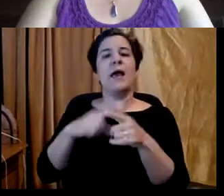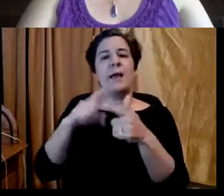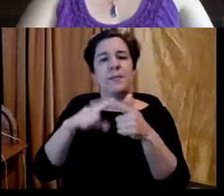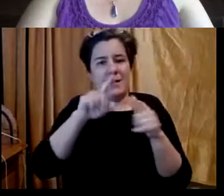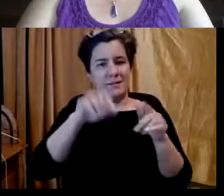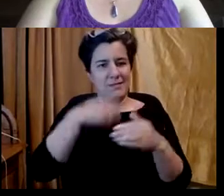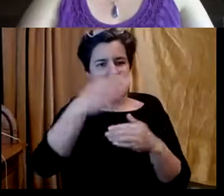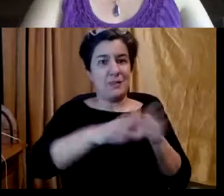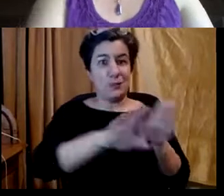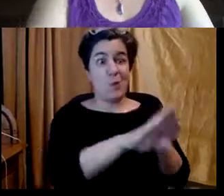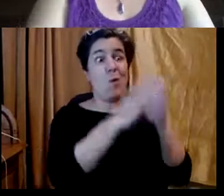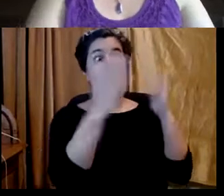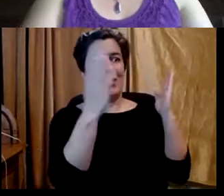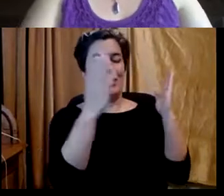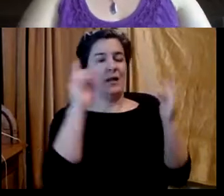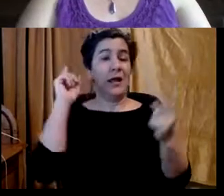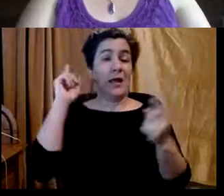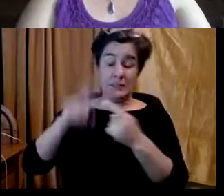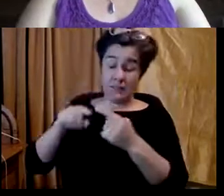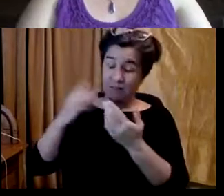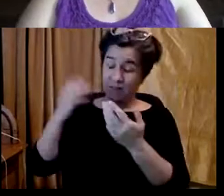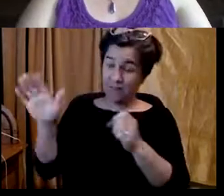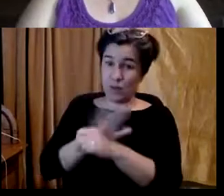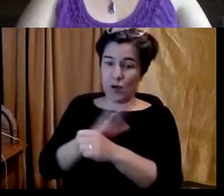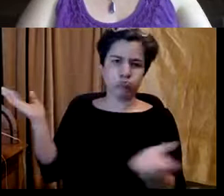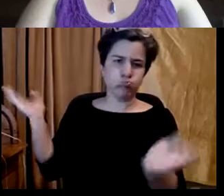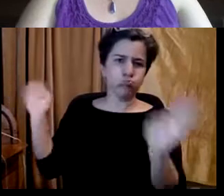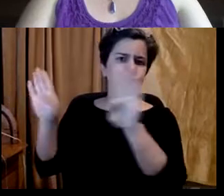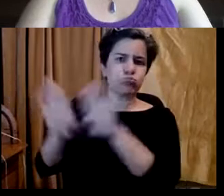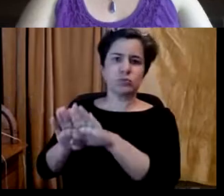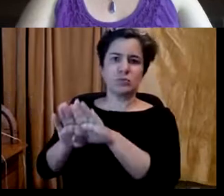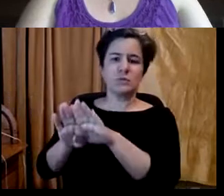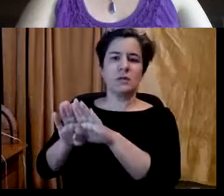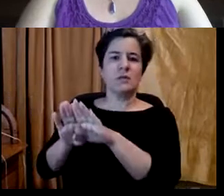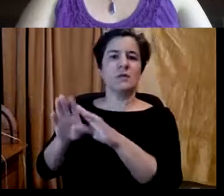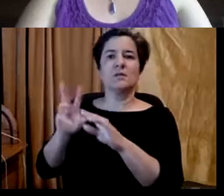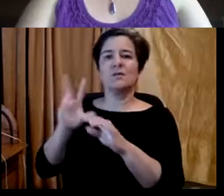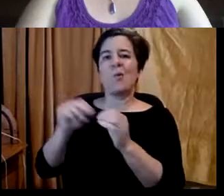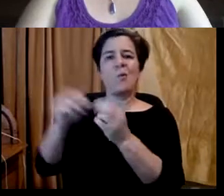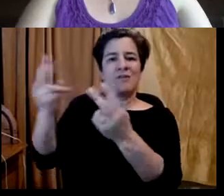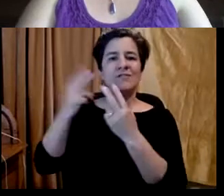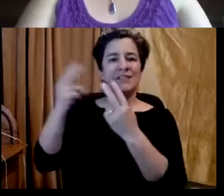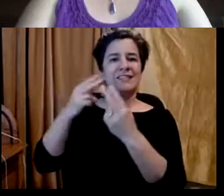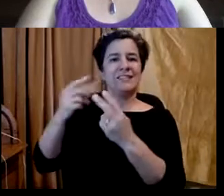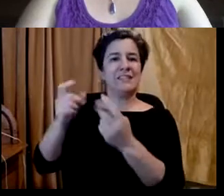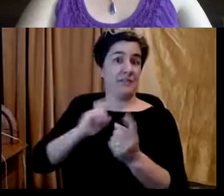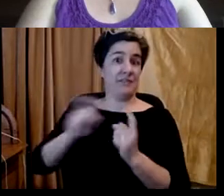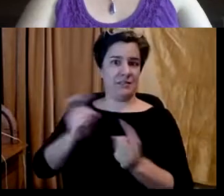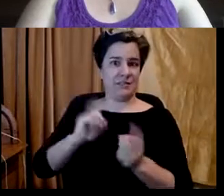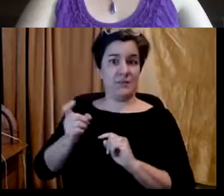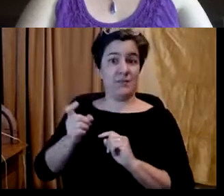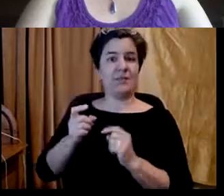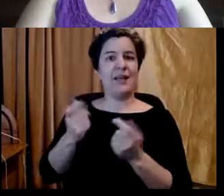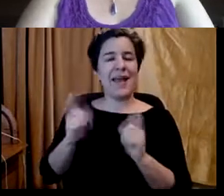next. And until I cleared that space, none of my gifts would come. And I found you guys the next